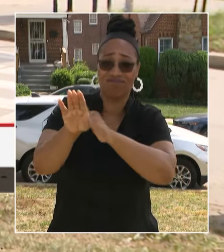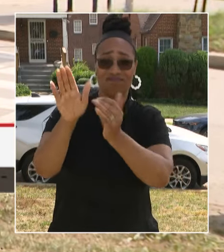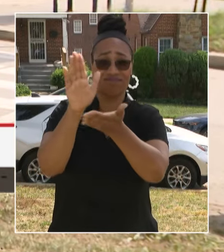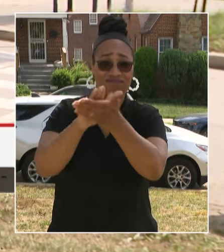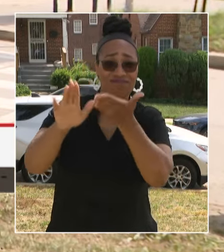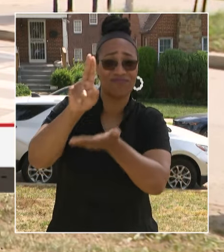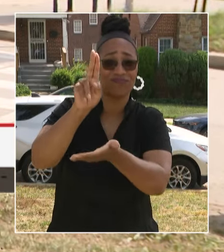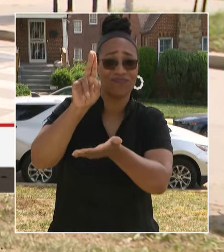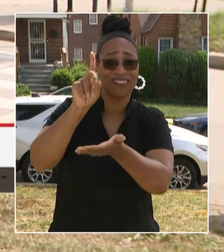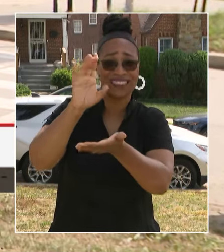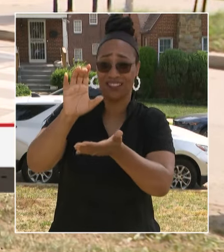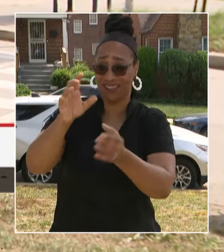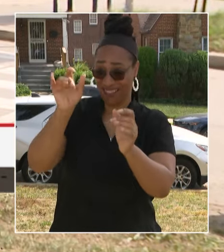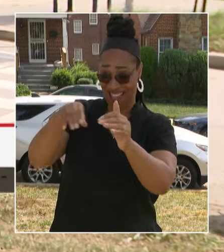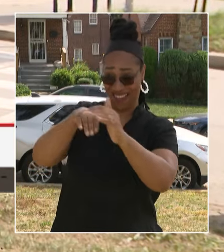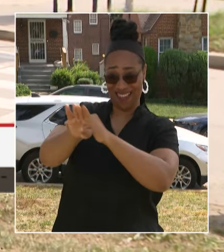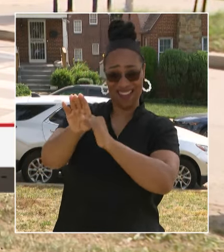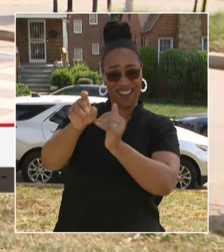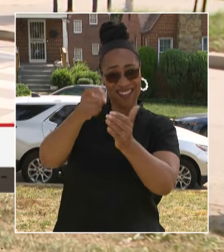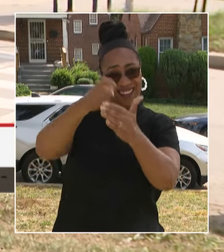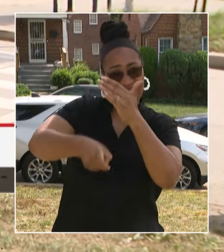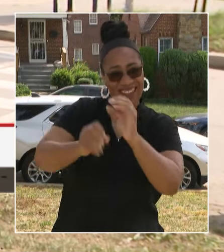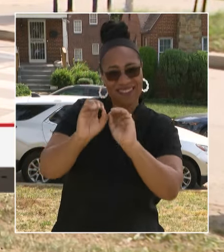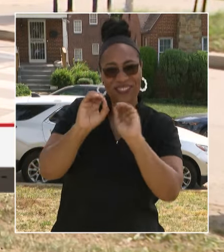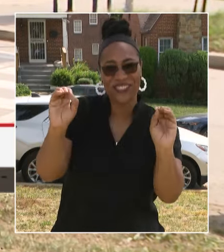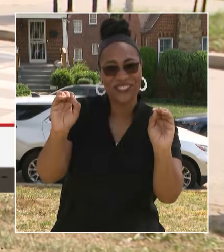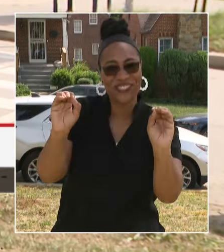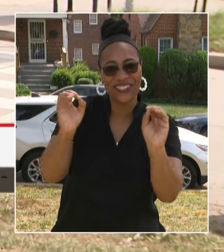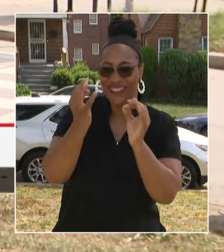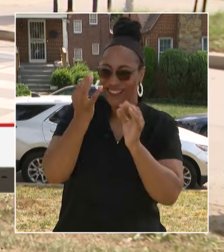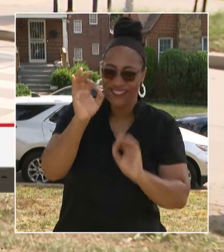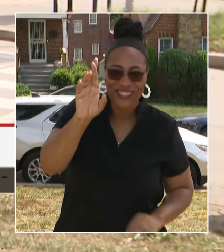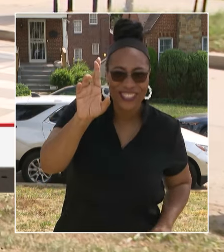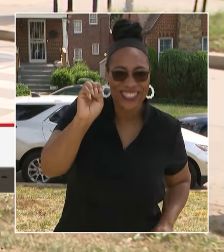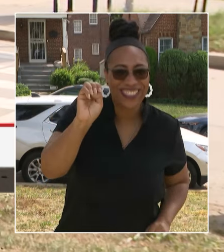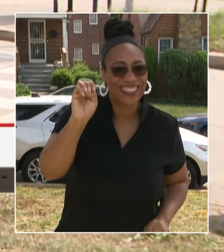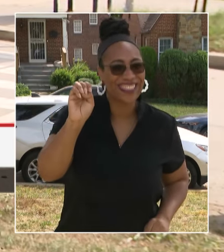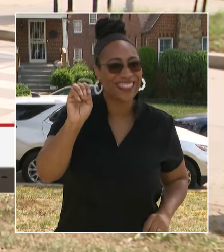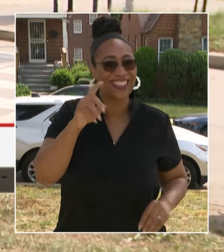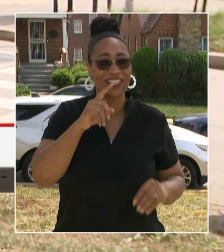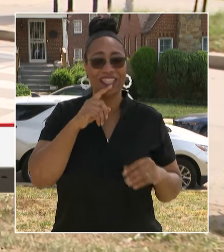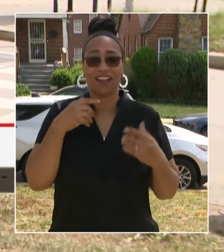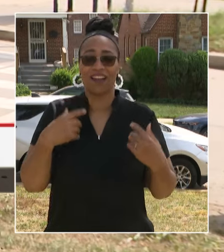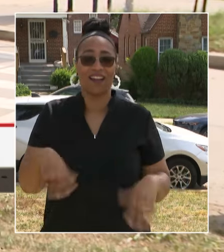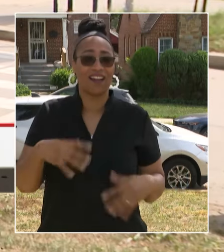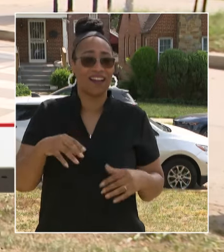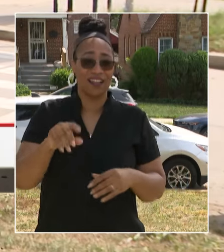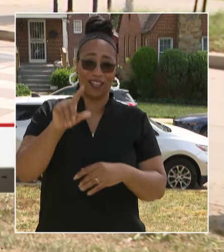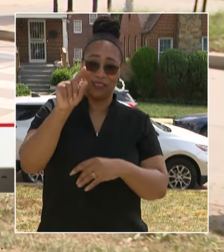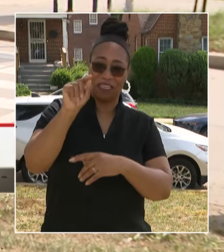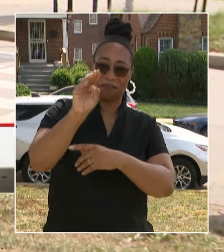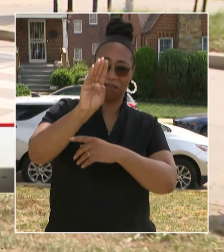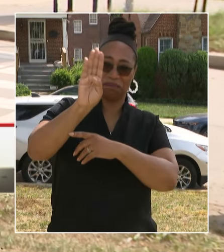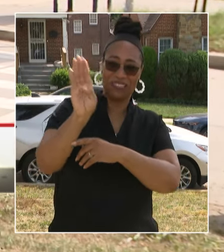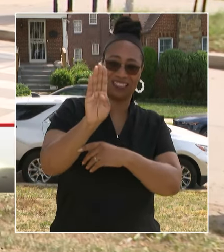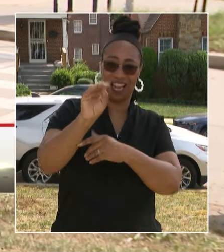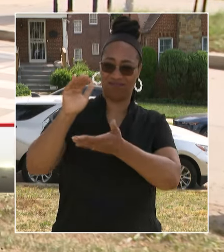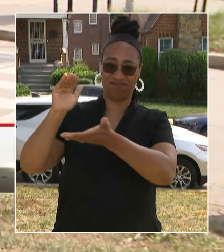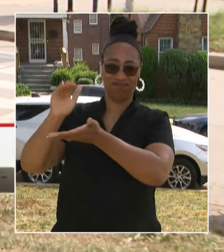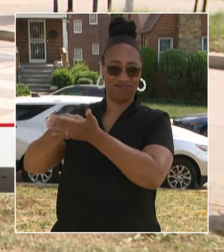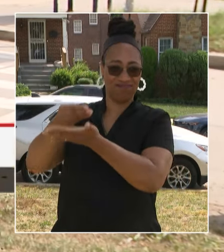we're now almost a $20 billion organization. So if we can't spend that on our youth,